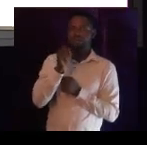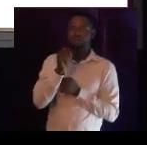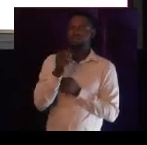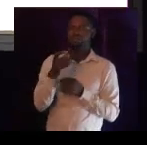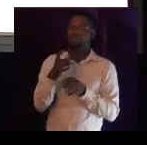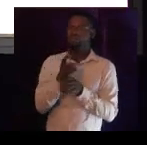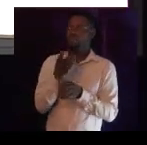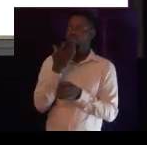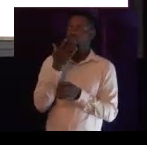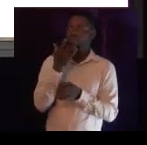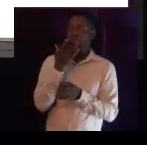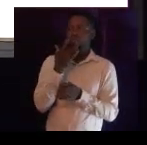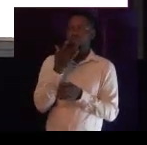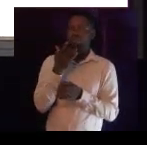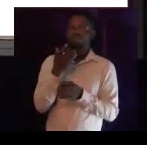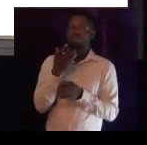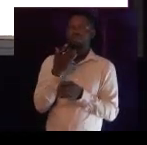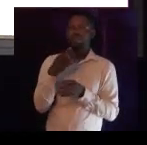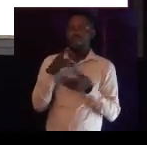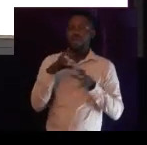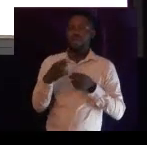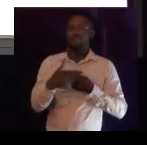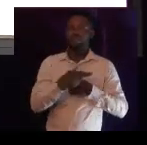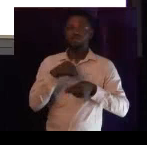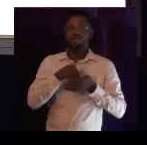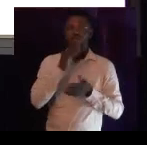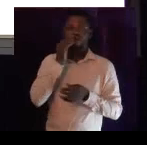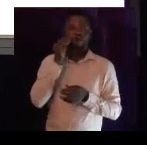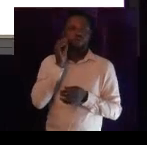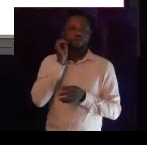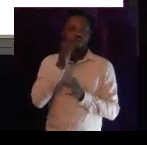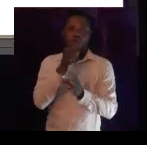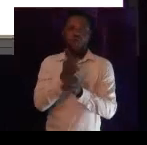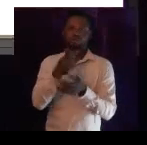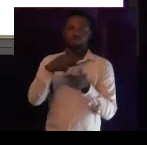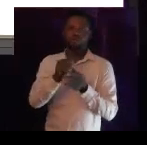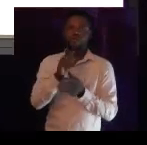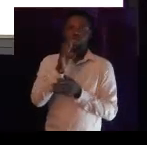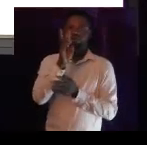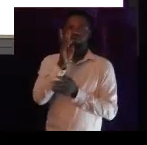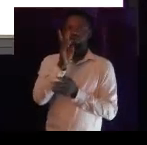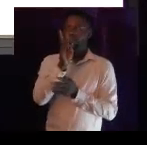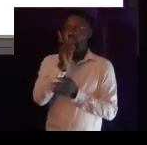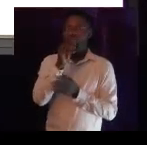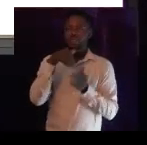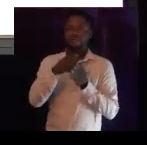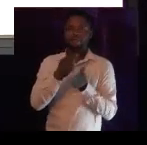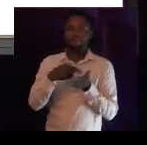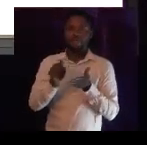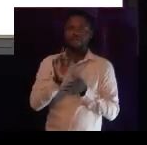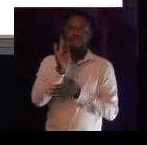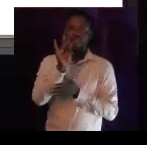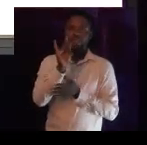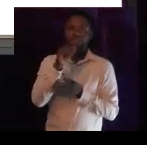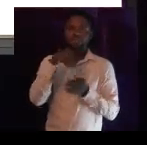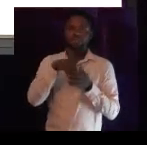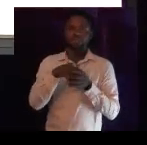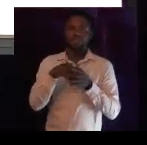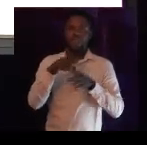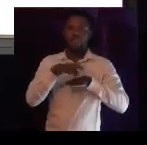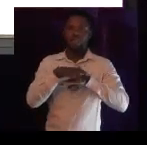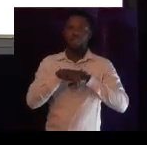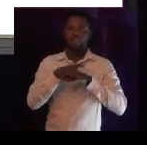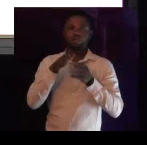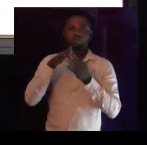online test for his favorite TV show, The Classroom in Your Home, and he scored 16 in mathematics,